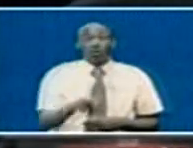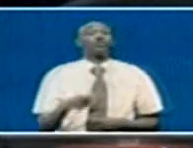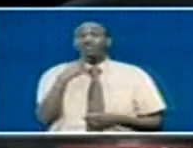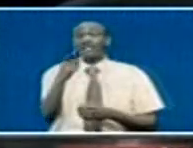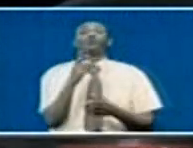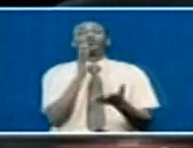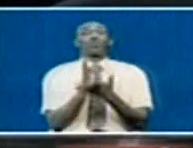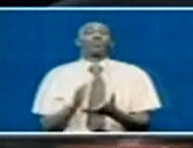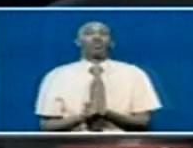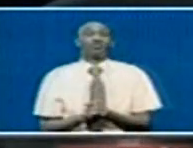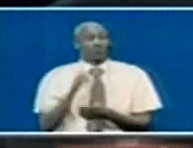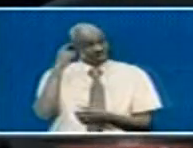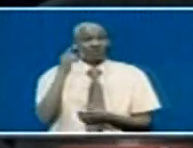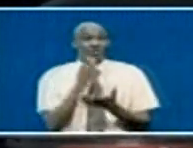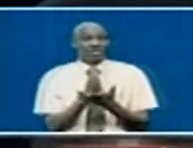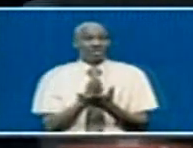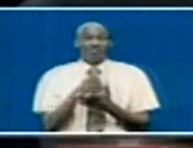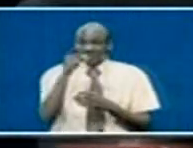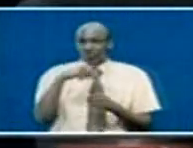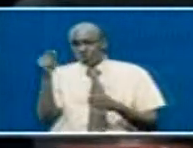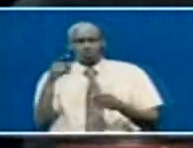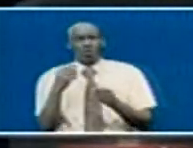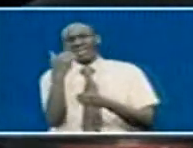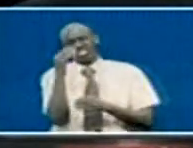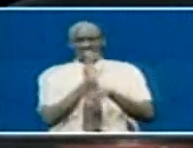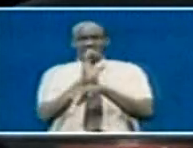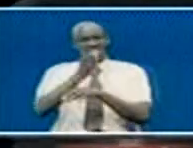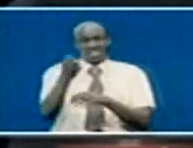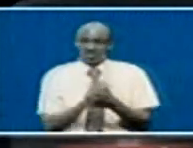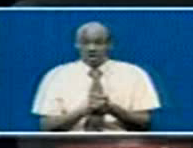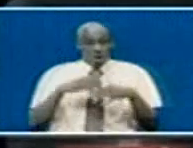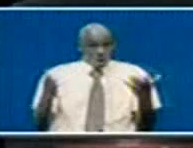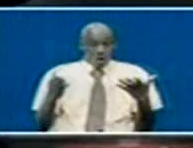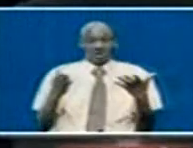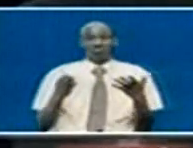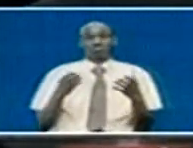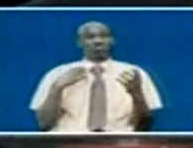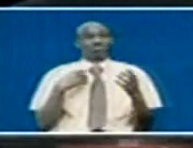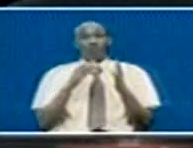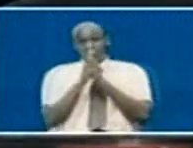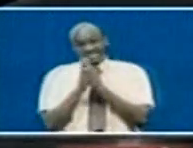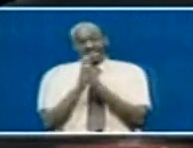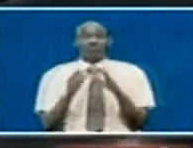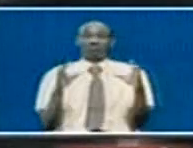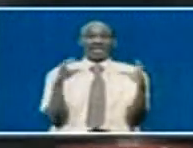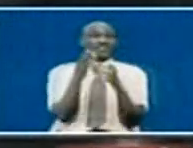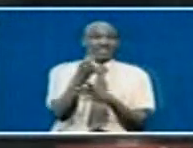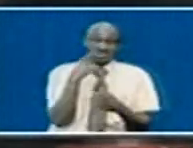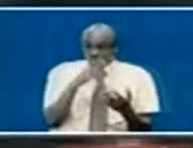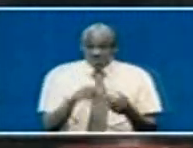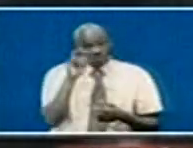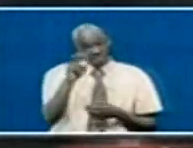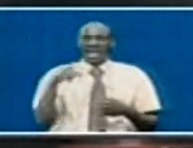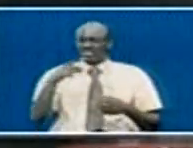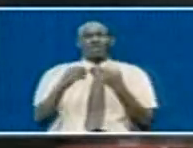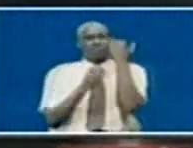you. It goes to a church or a madrasa or whatever and say, look, we are